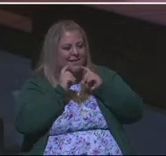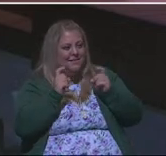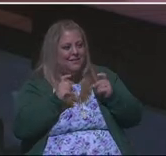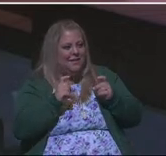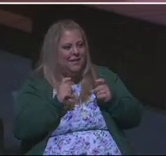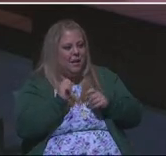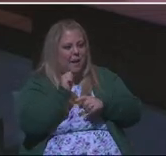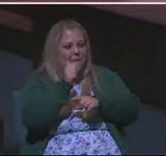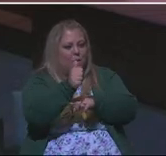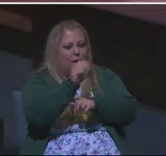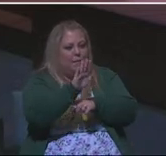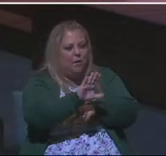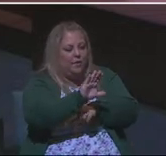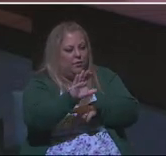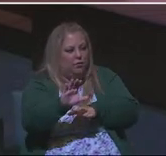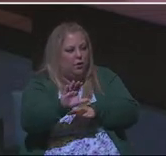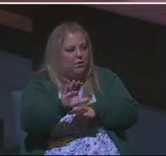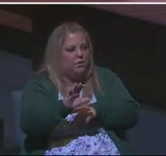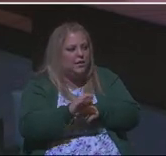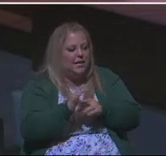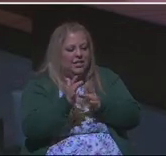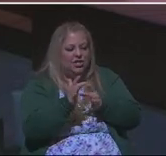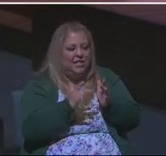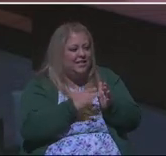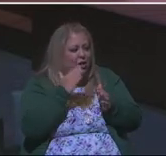Jesus, who knew no sin.